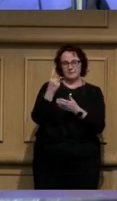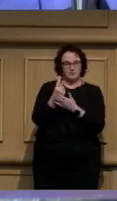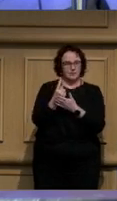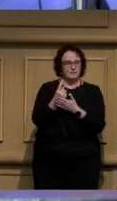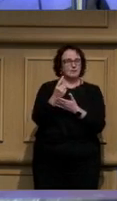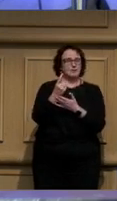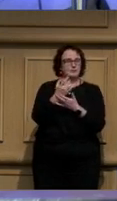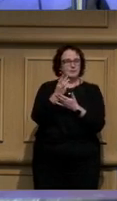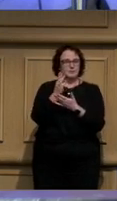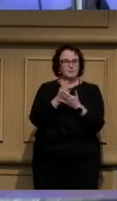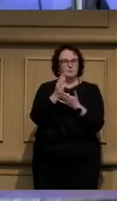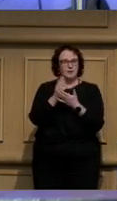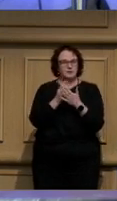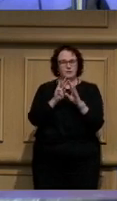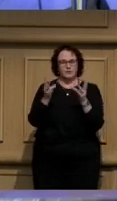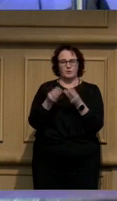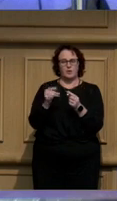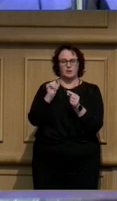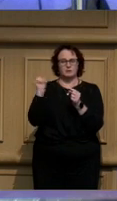can be taken very quickly.